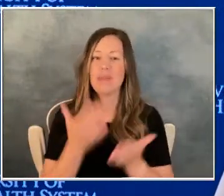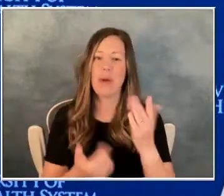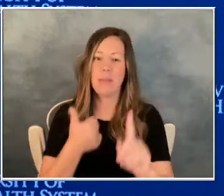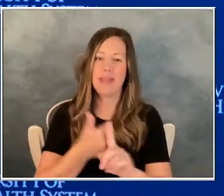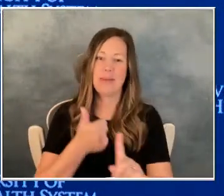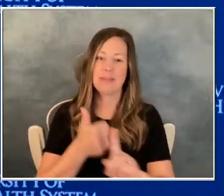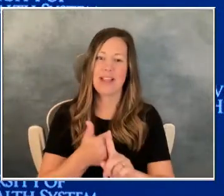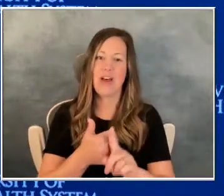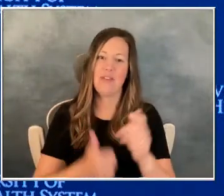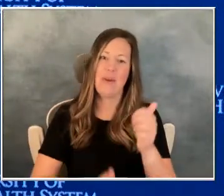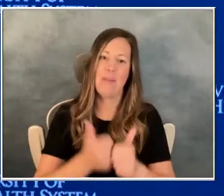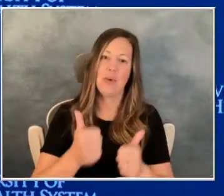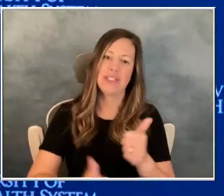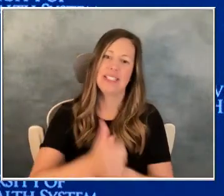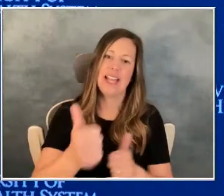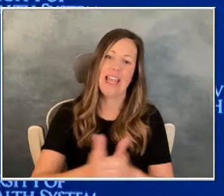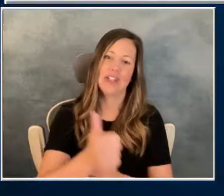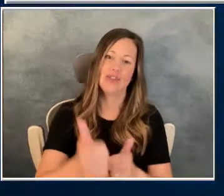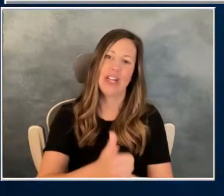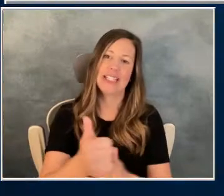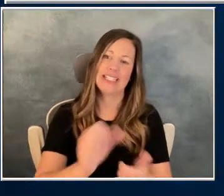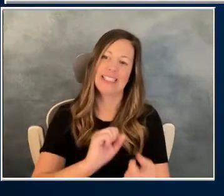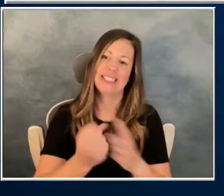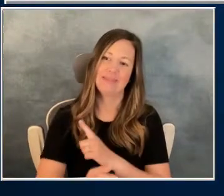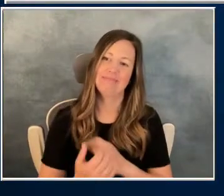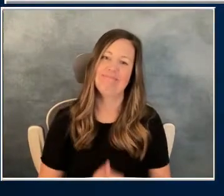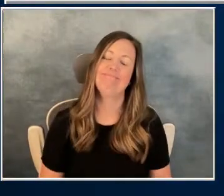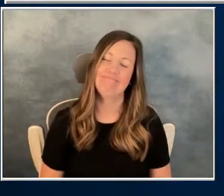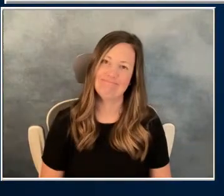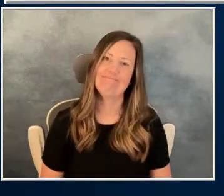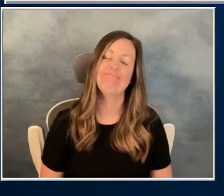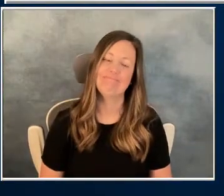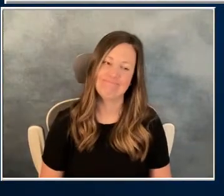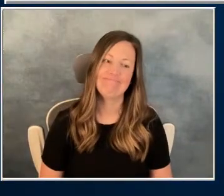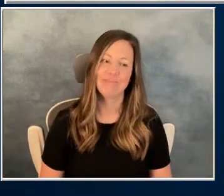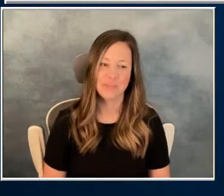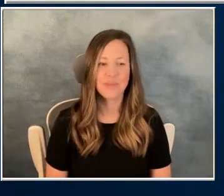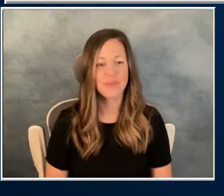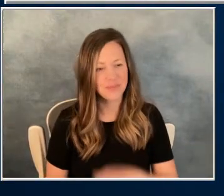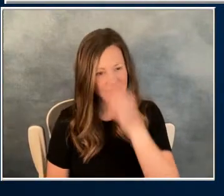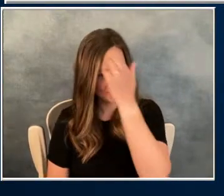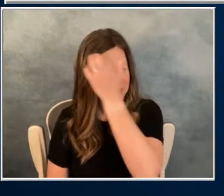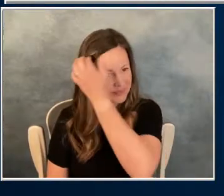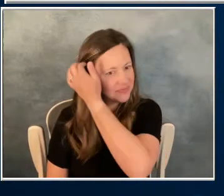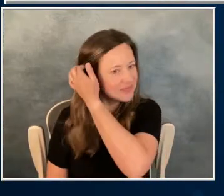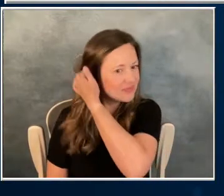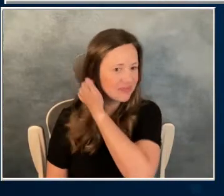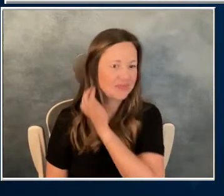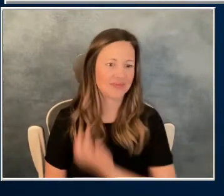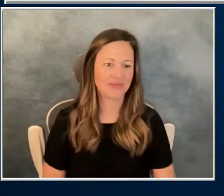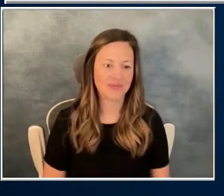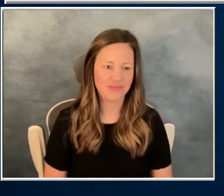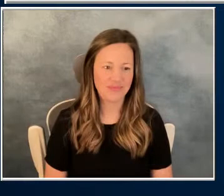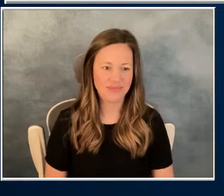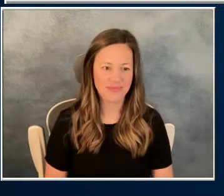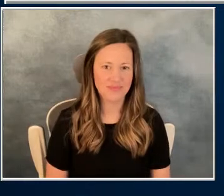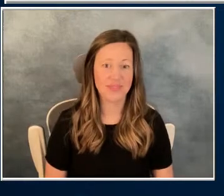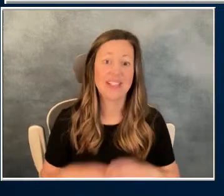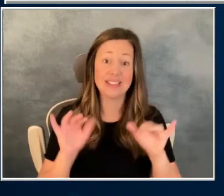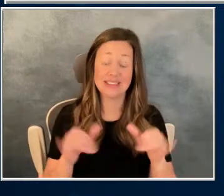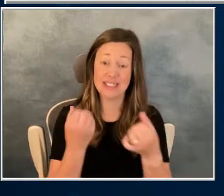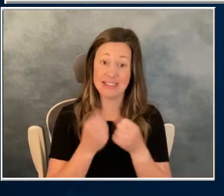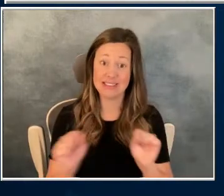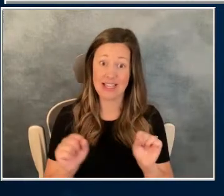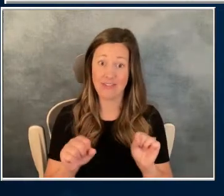riskiest positions. The most fun is typically the most Yeah. dangerous when it comes to the fireworks. Yeah. Stay safe. We need you,